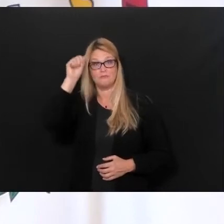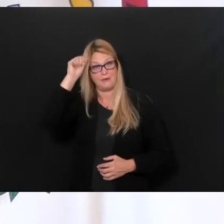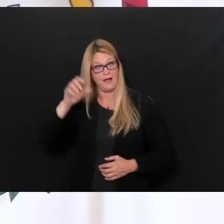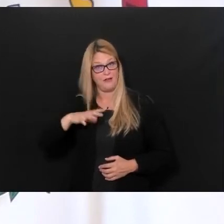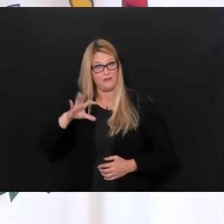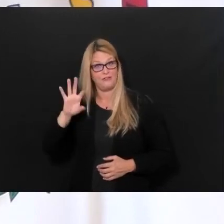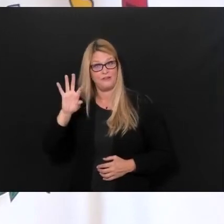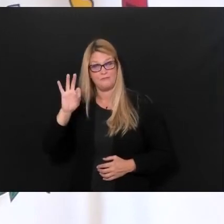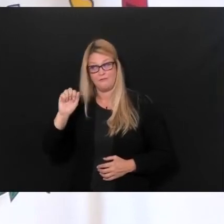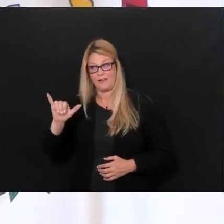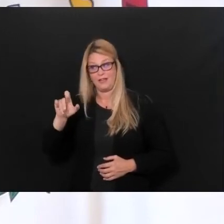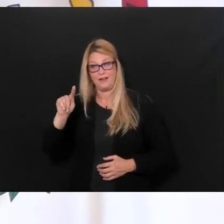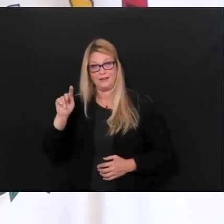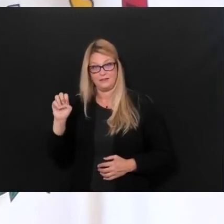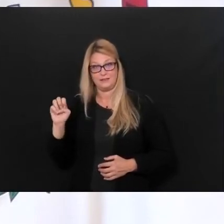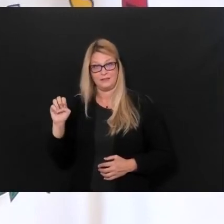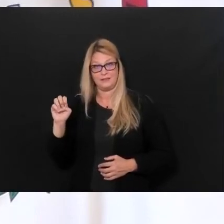Fayette County.